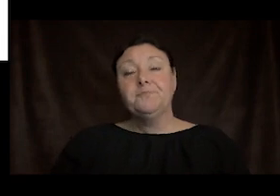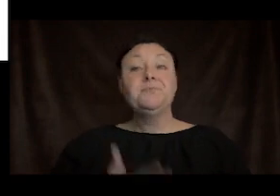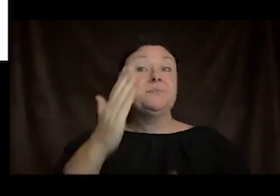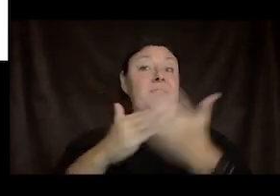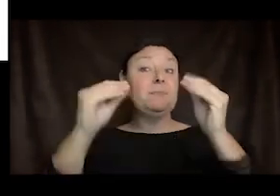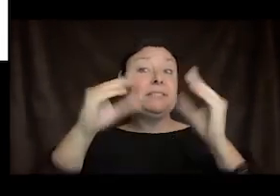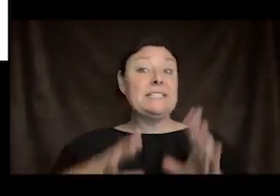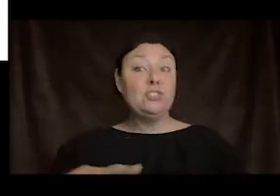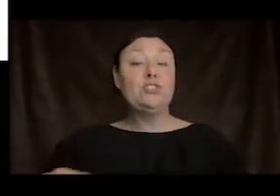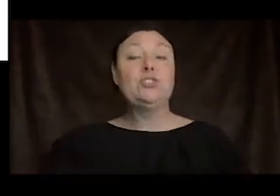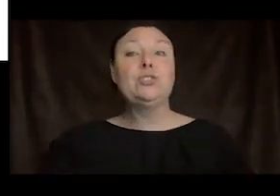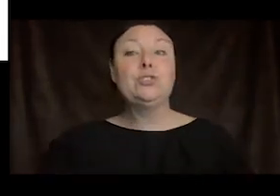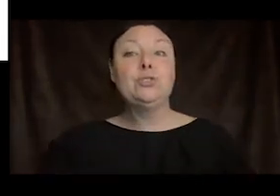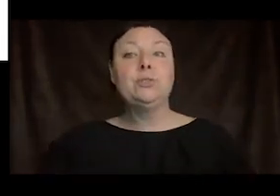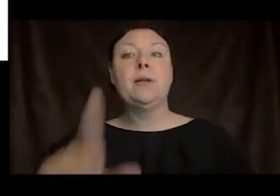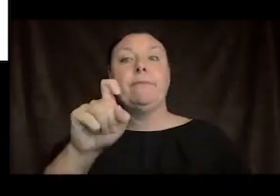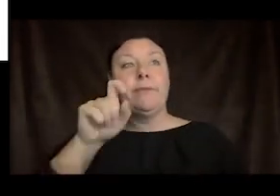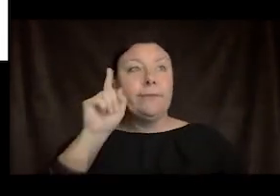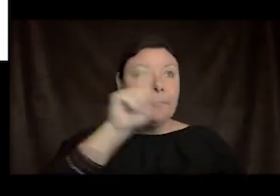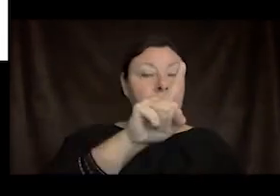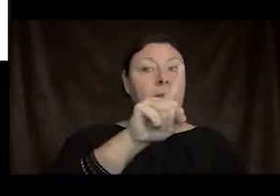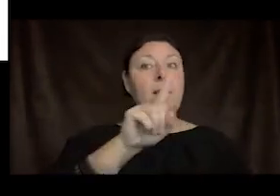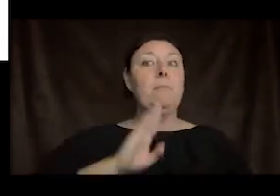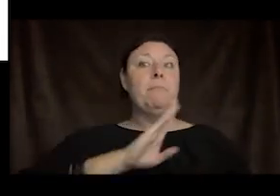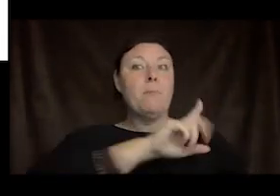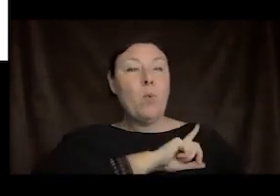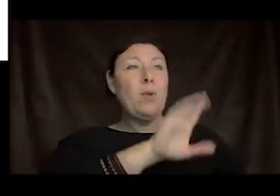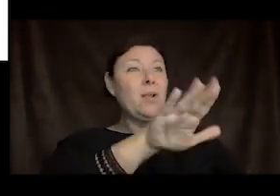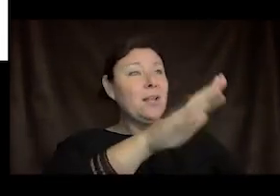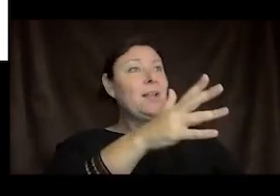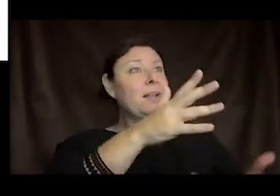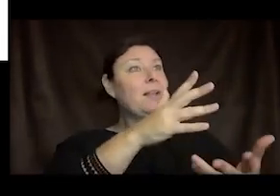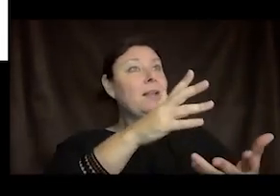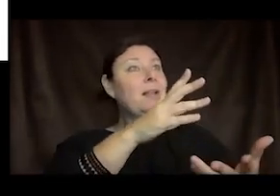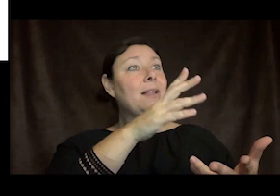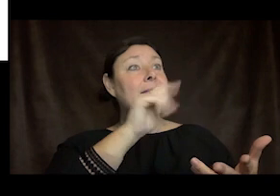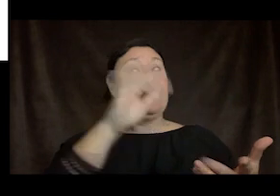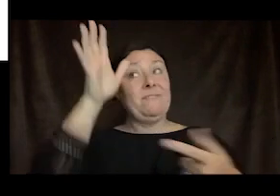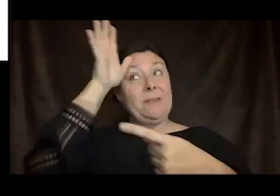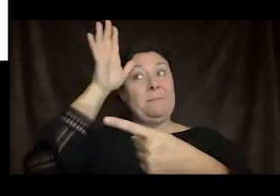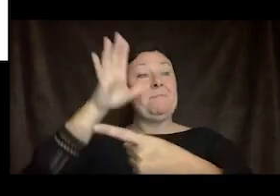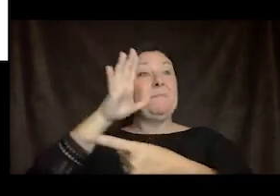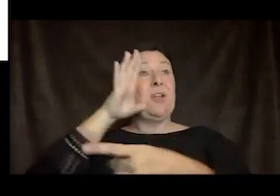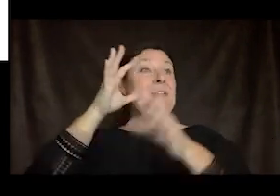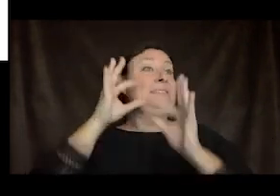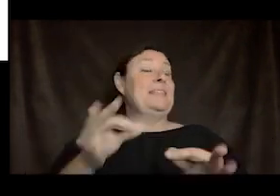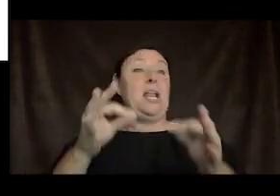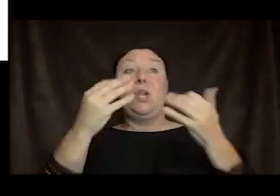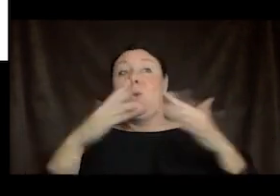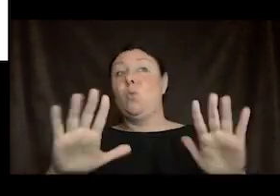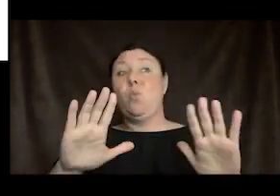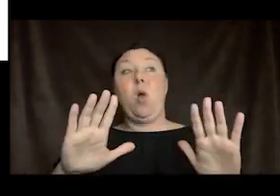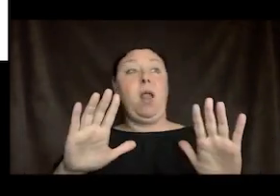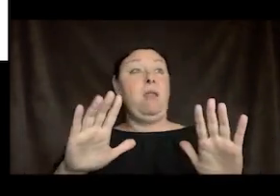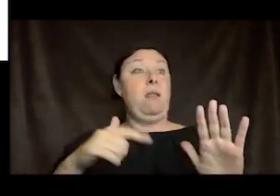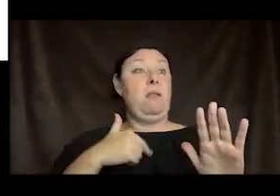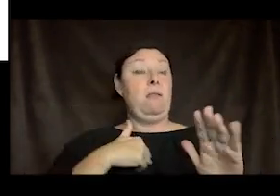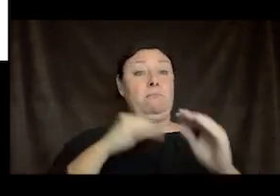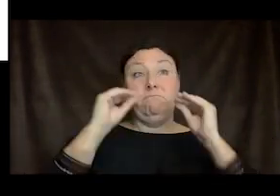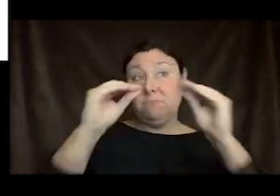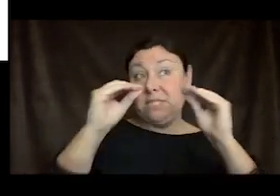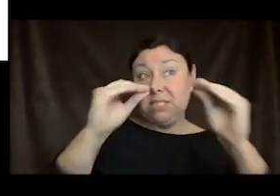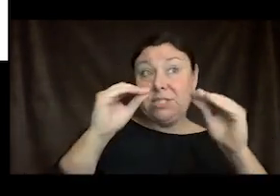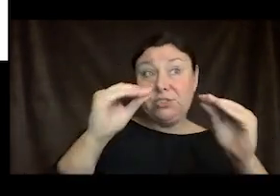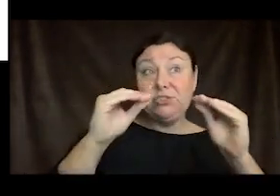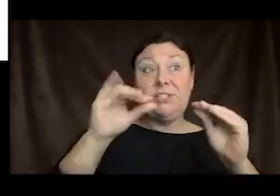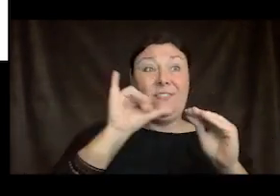teachers who have had to go before the board and have had to say, well, if a parent decides that they don't like the objectives